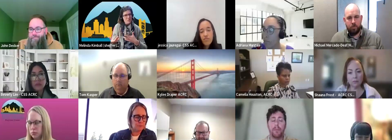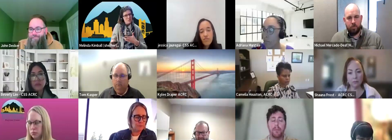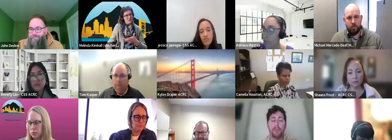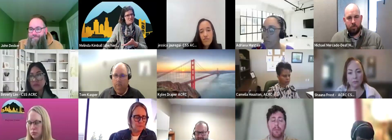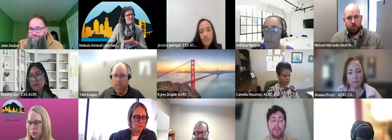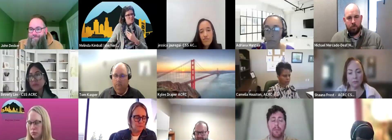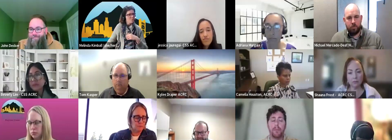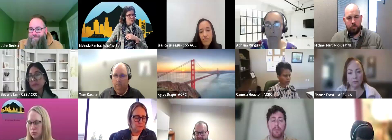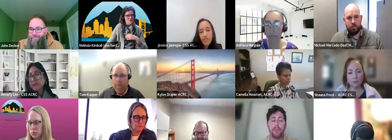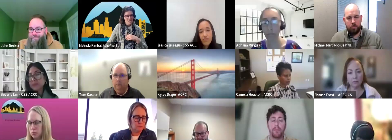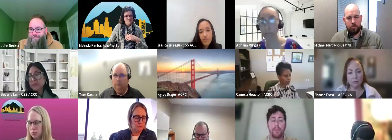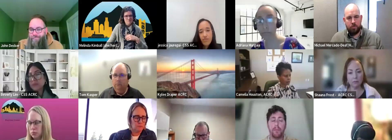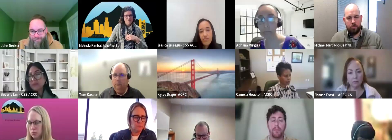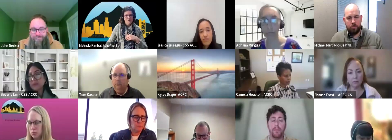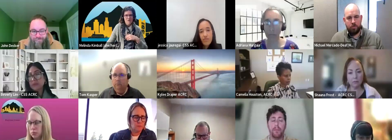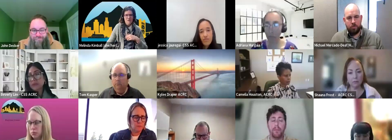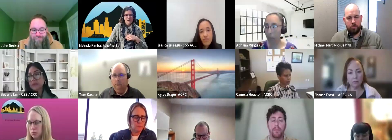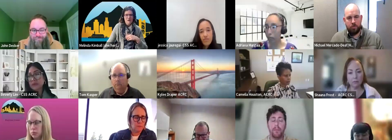also give you an insight to what word we're saying.